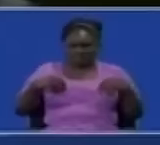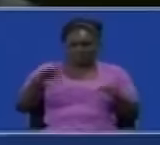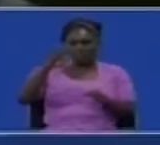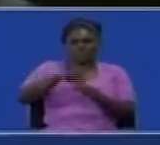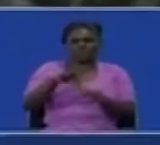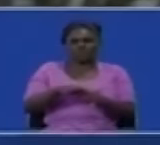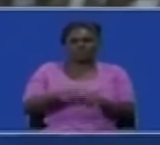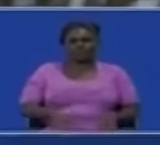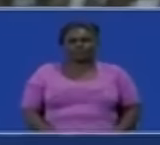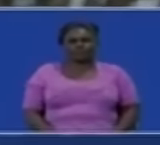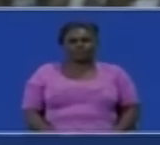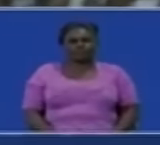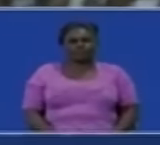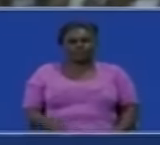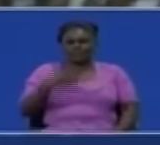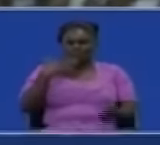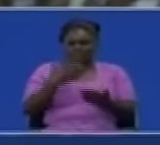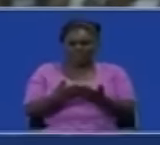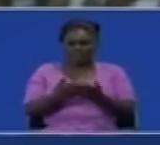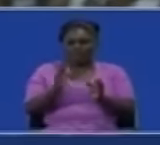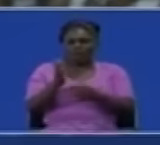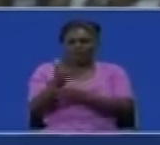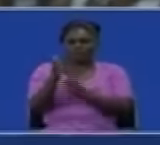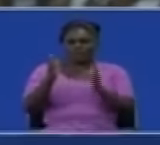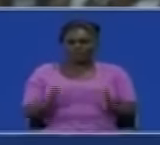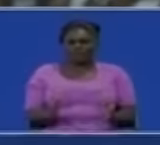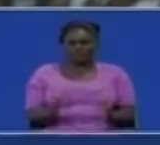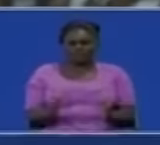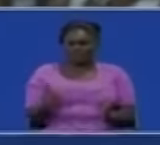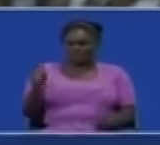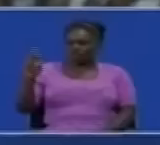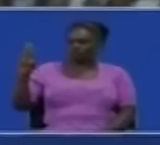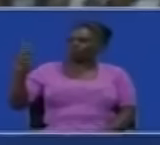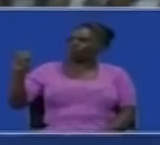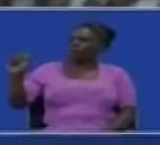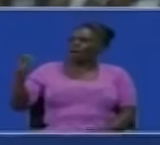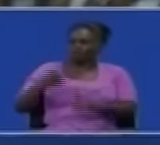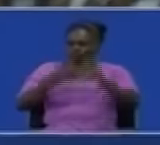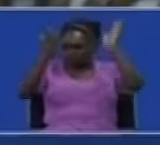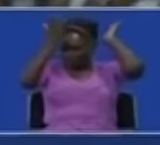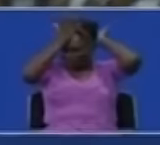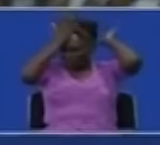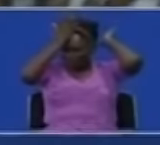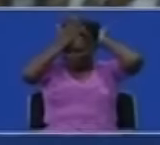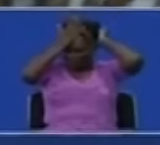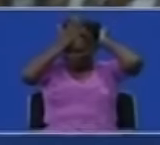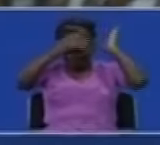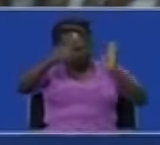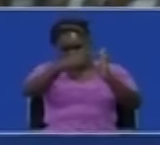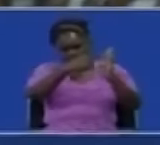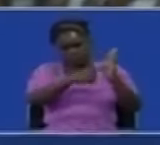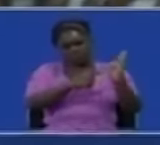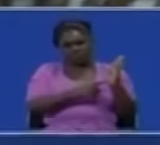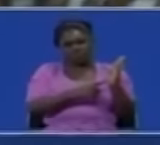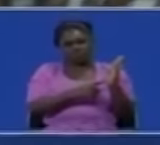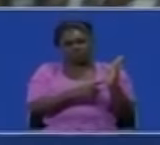elections. All right. Okay. Thank you, Ambassador Tuma, joining us there from Kakamega. And he's talking about maybe some measures, you know, making